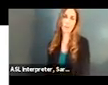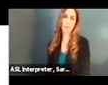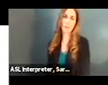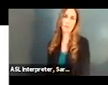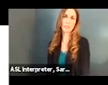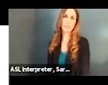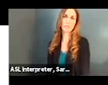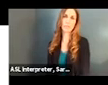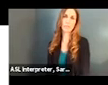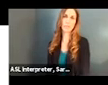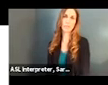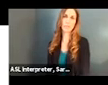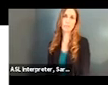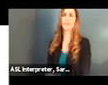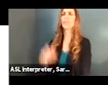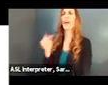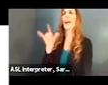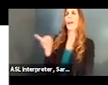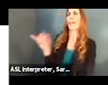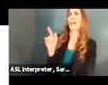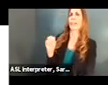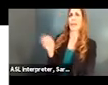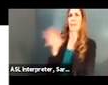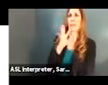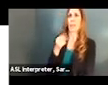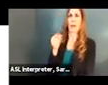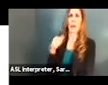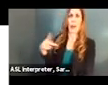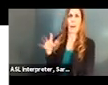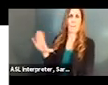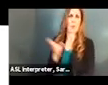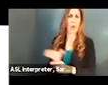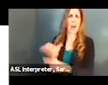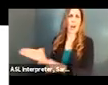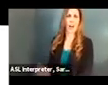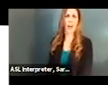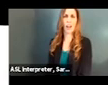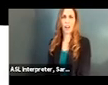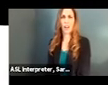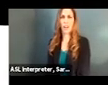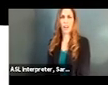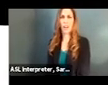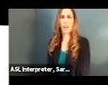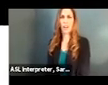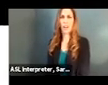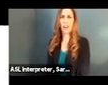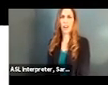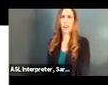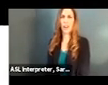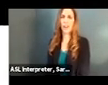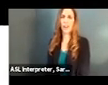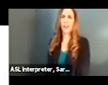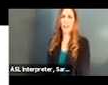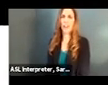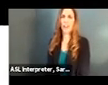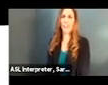then I'll let Haley and Kim, you guys talk about apps because this is your area. But meanwhile, we have a little interactive